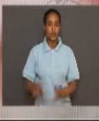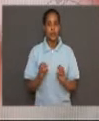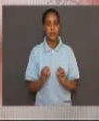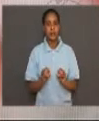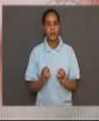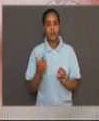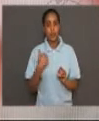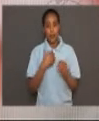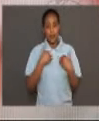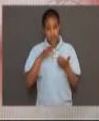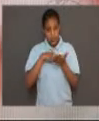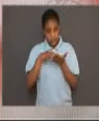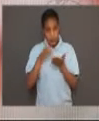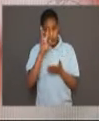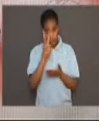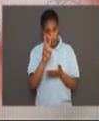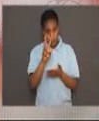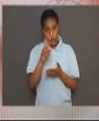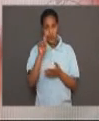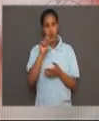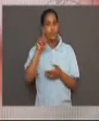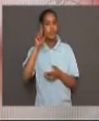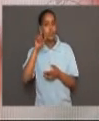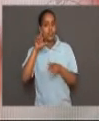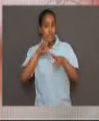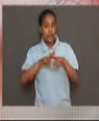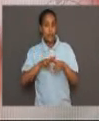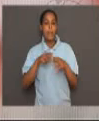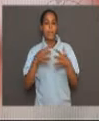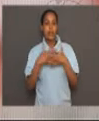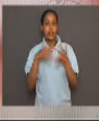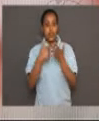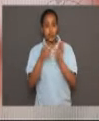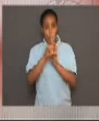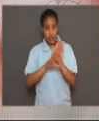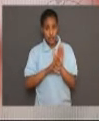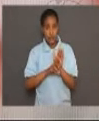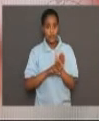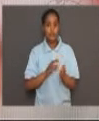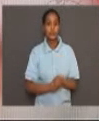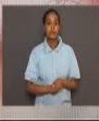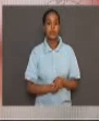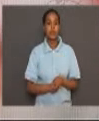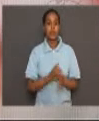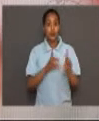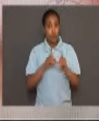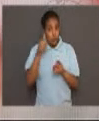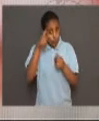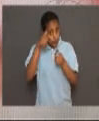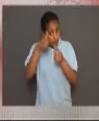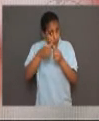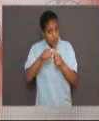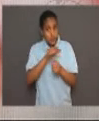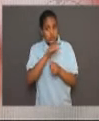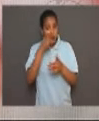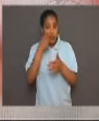Students, we have studied 2 thermoset materials during this unit. Do you remember what they